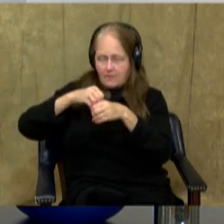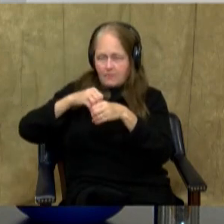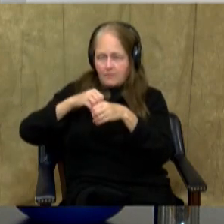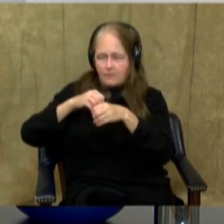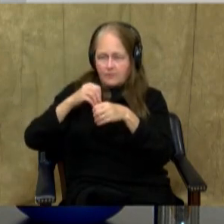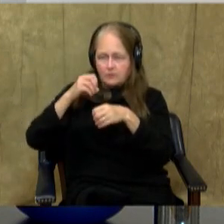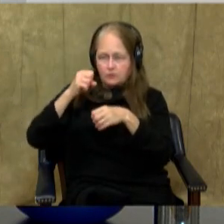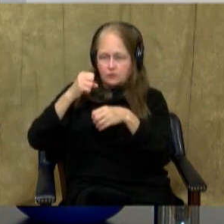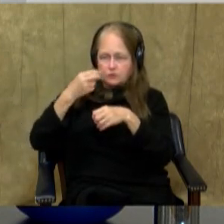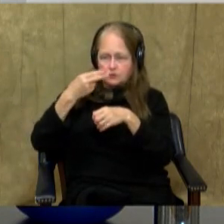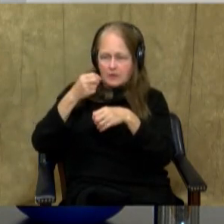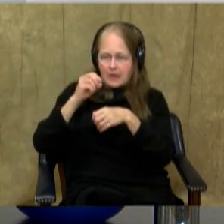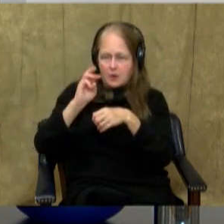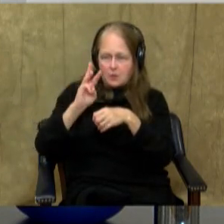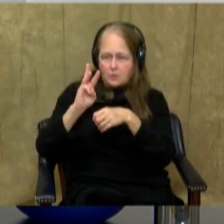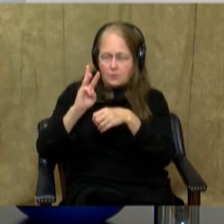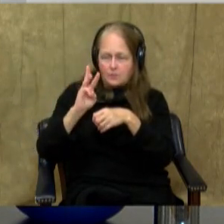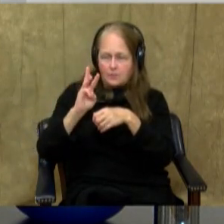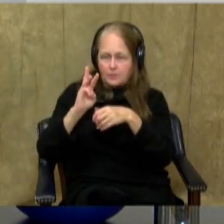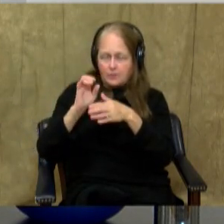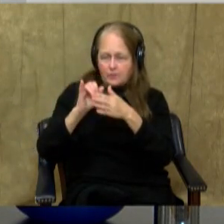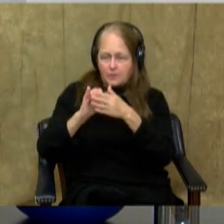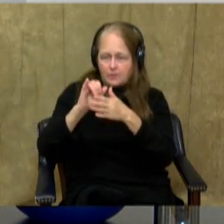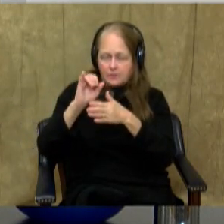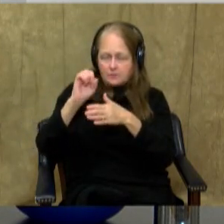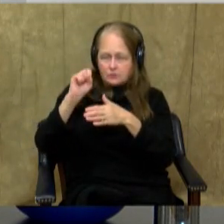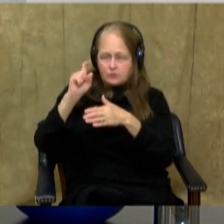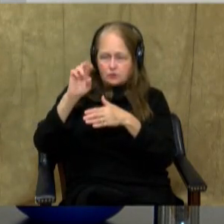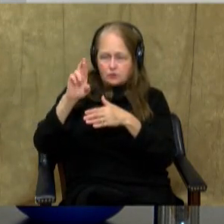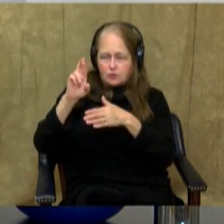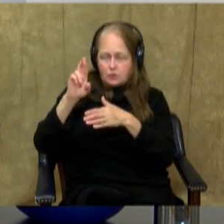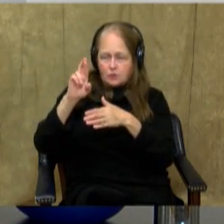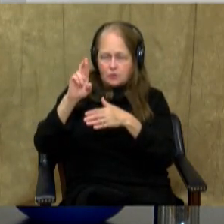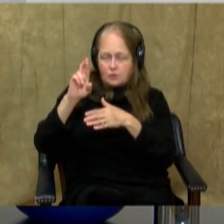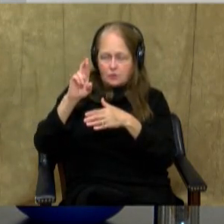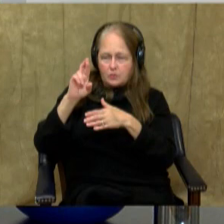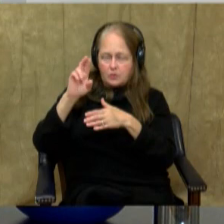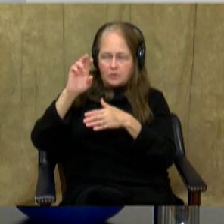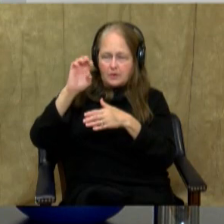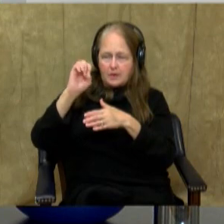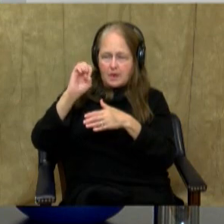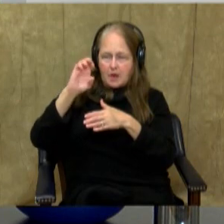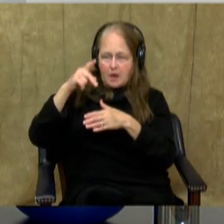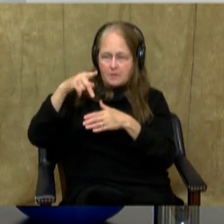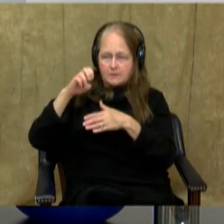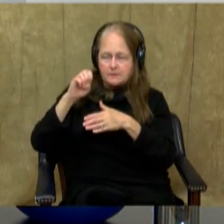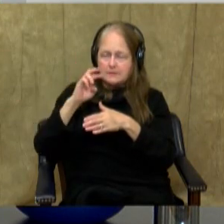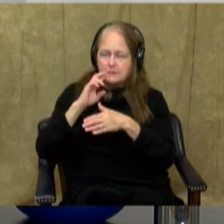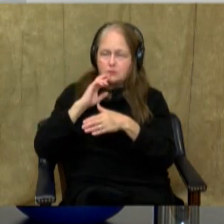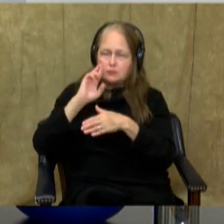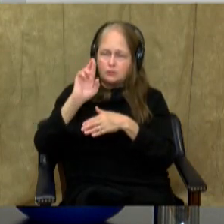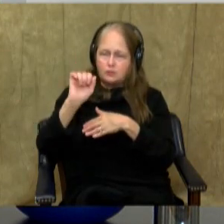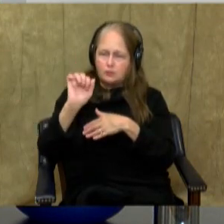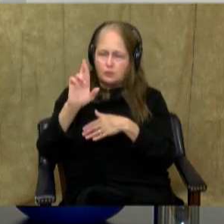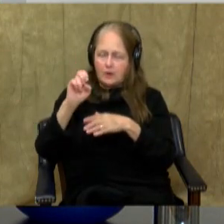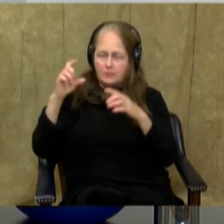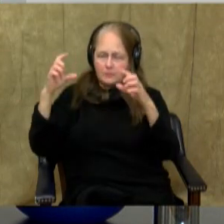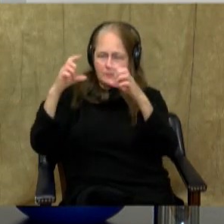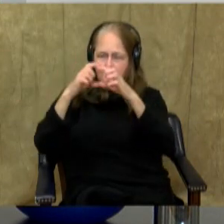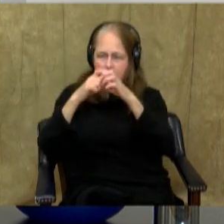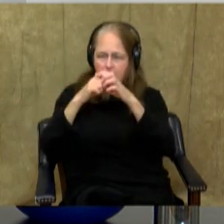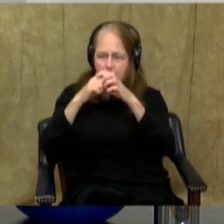on Earth. The reason that solar eclipses are more rare than lunar eclipses is